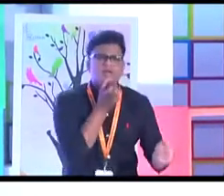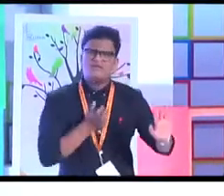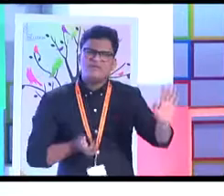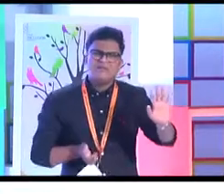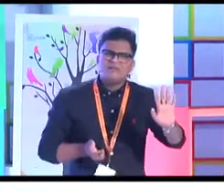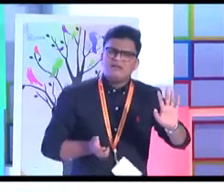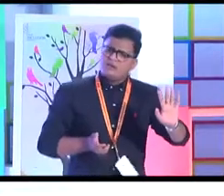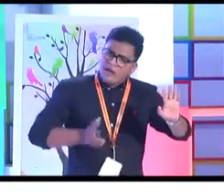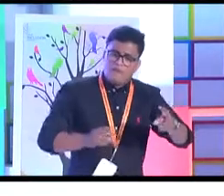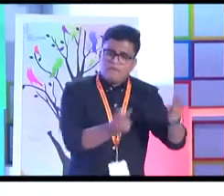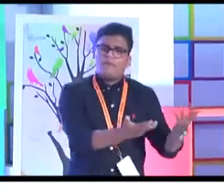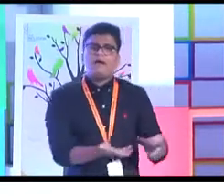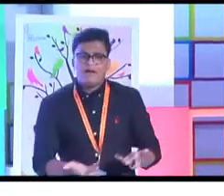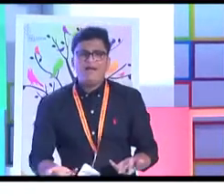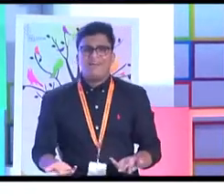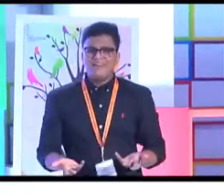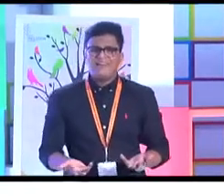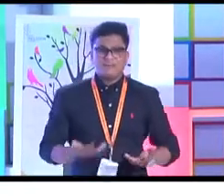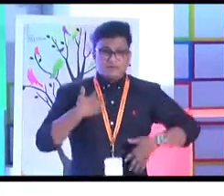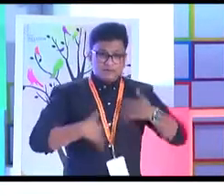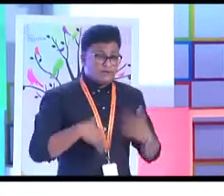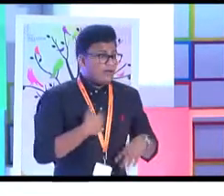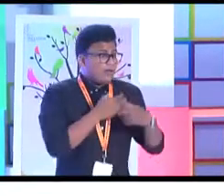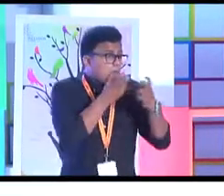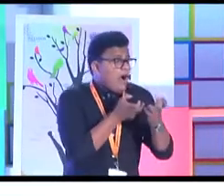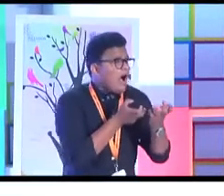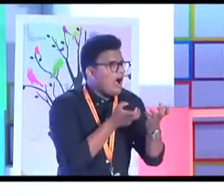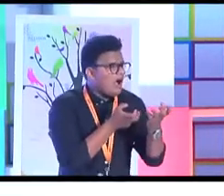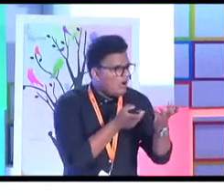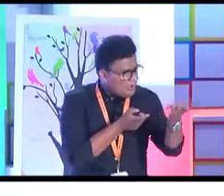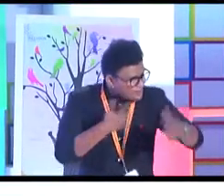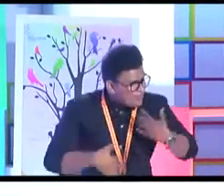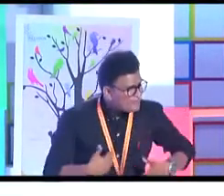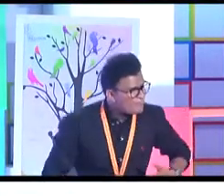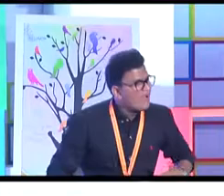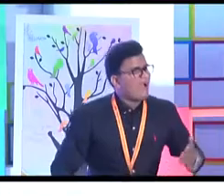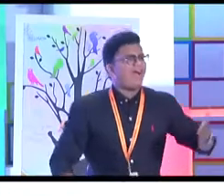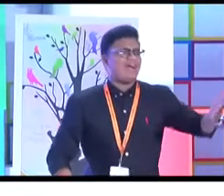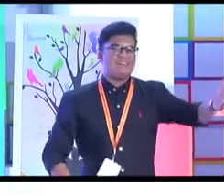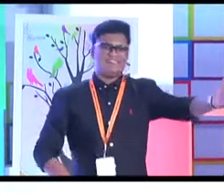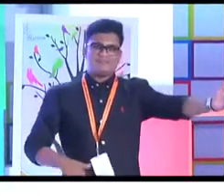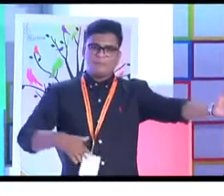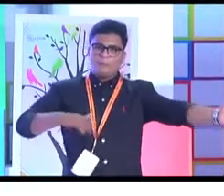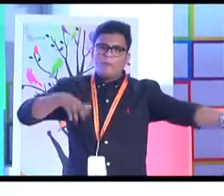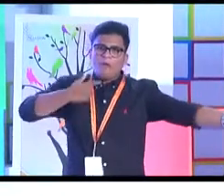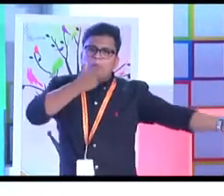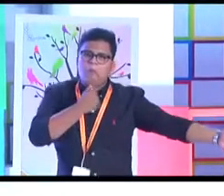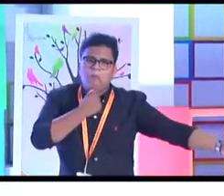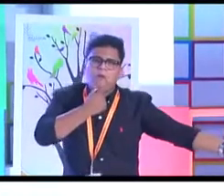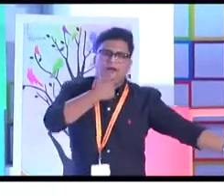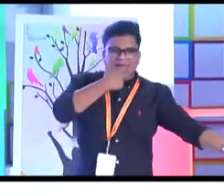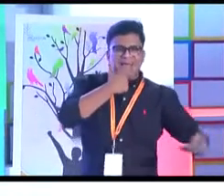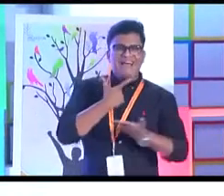this surprise is the second S, and that surprises will make you smile. And the smile is the uniqueness of Sai Kaustuv.